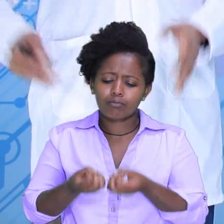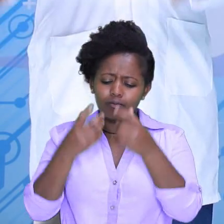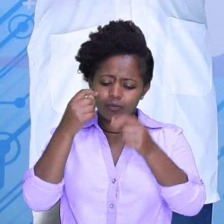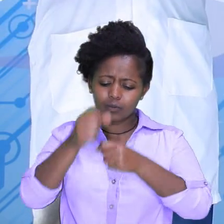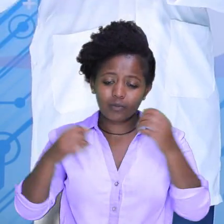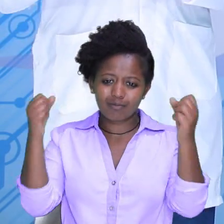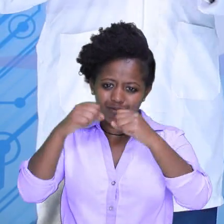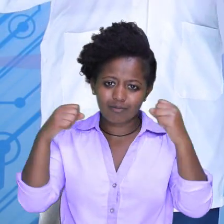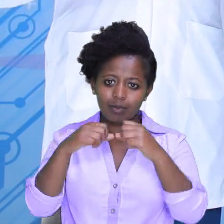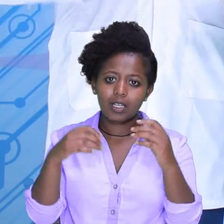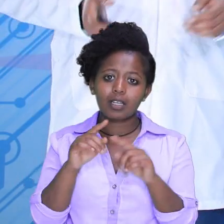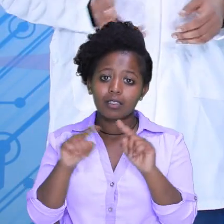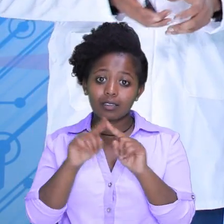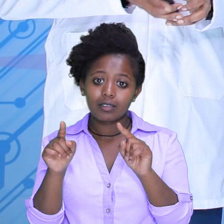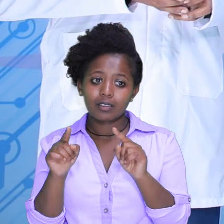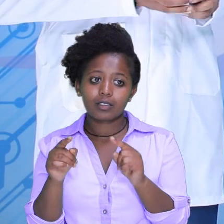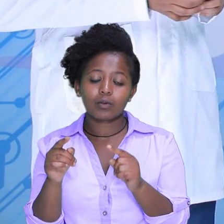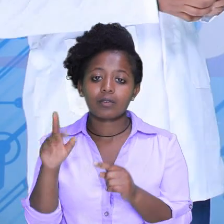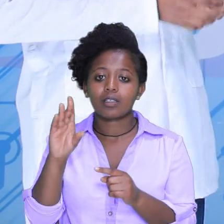time. In the case of Kashmir.